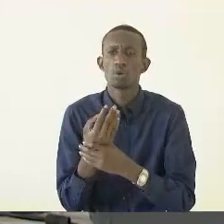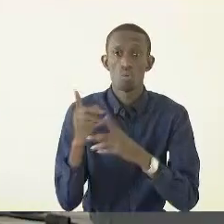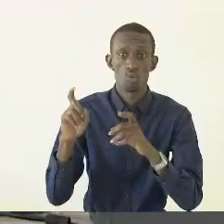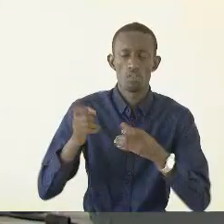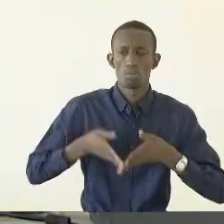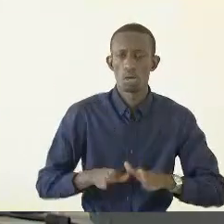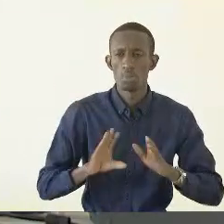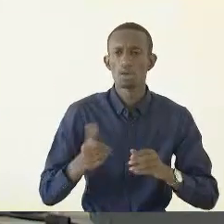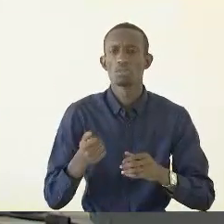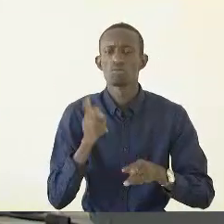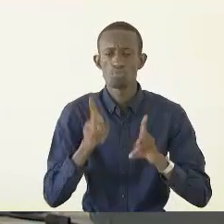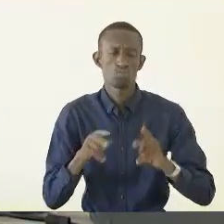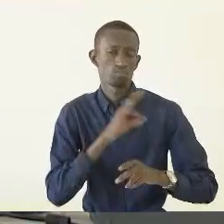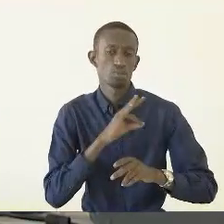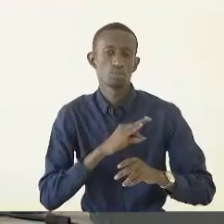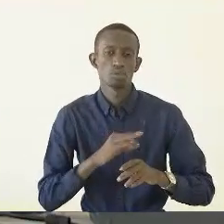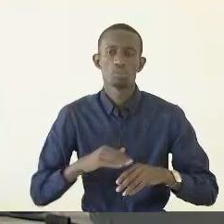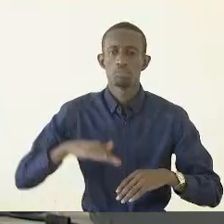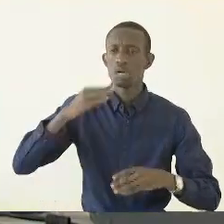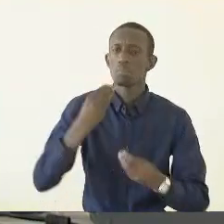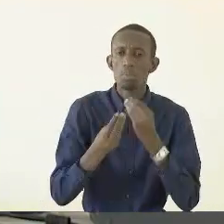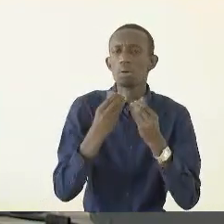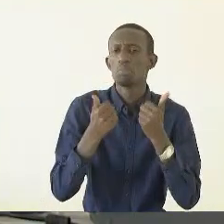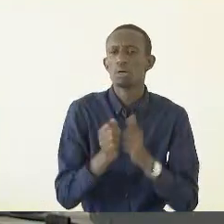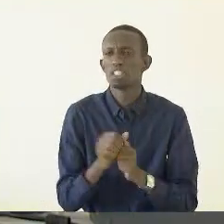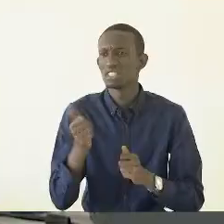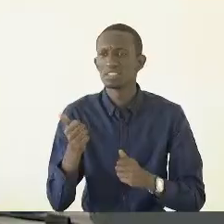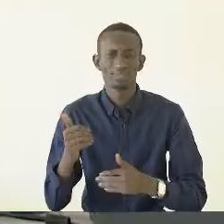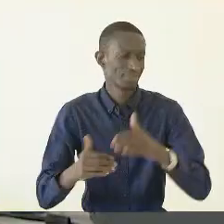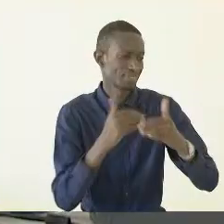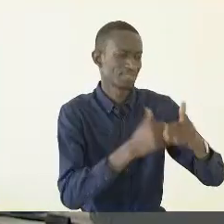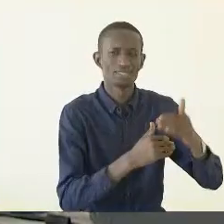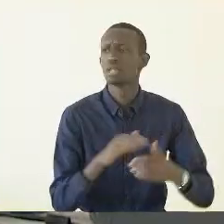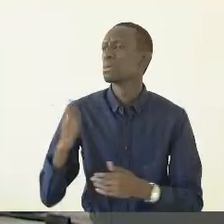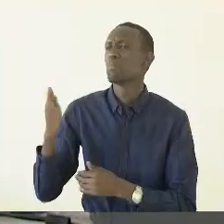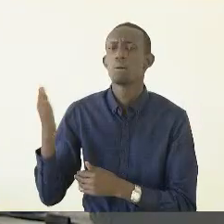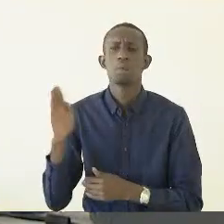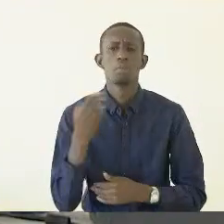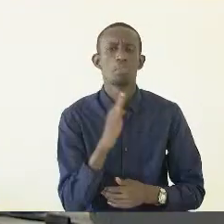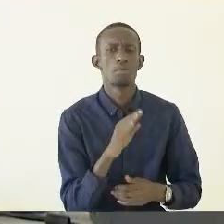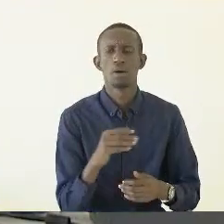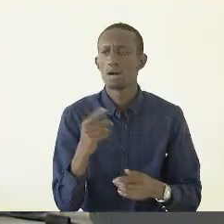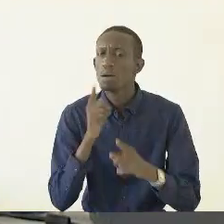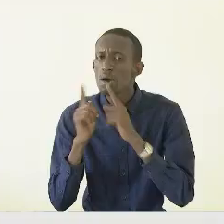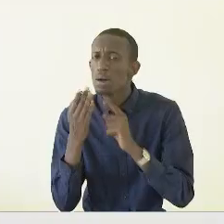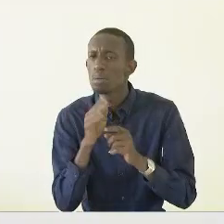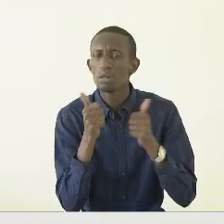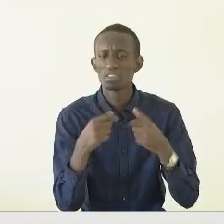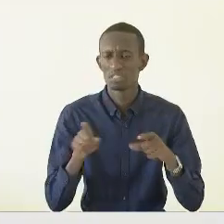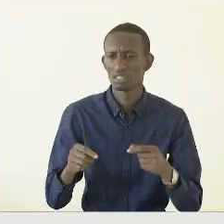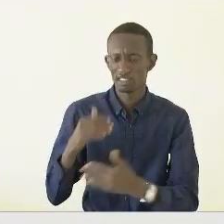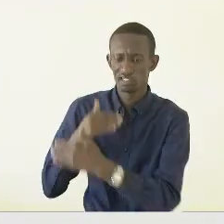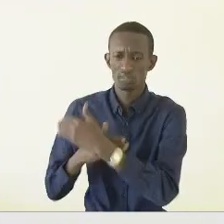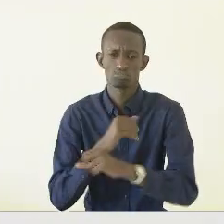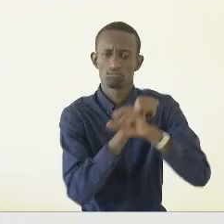nice. The nature will be green, and the environment will be protected. That means sepals